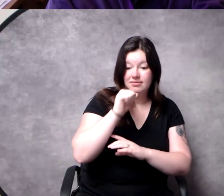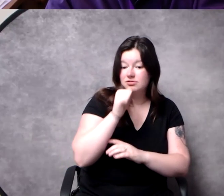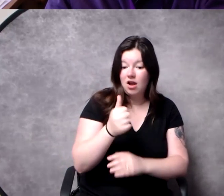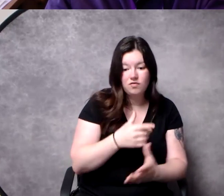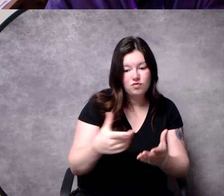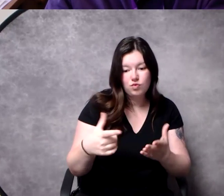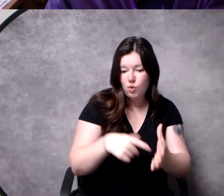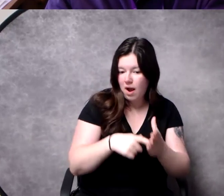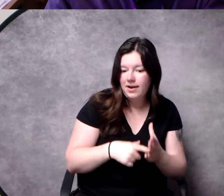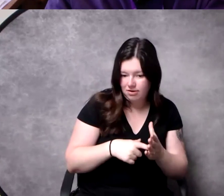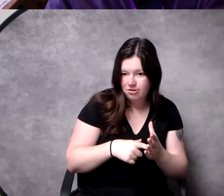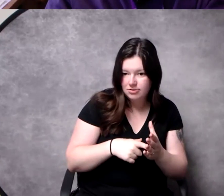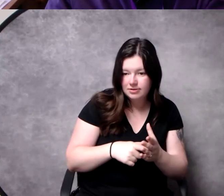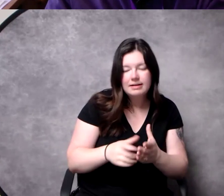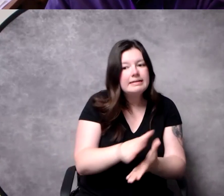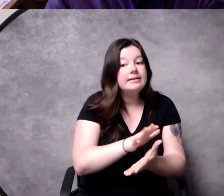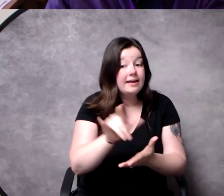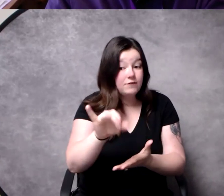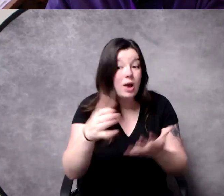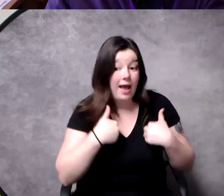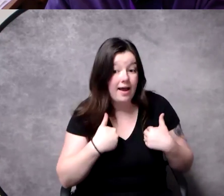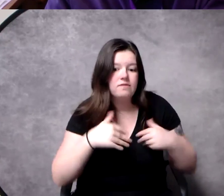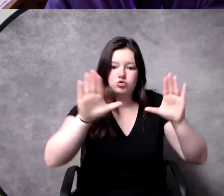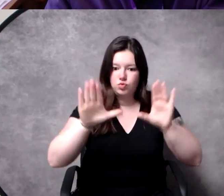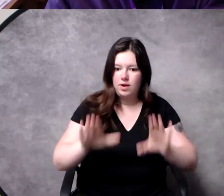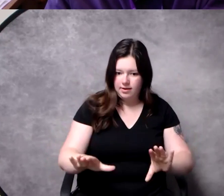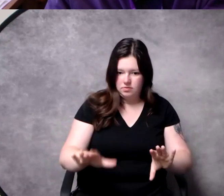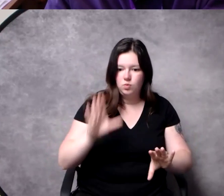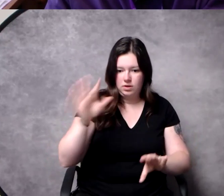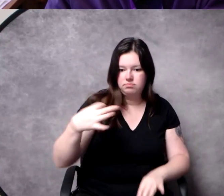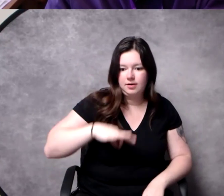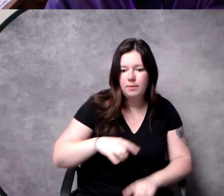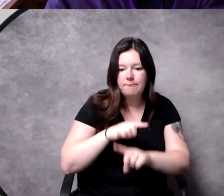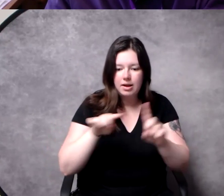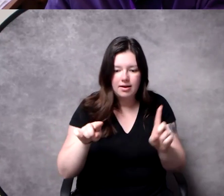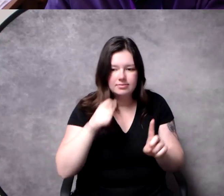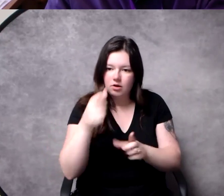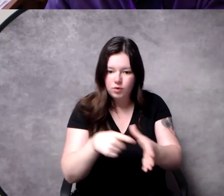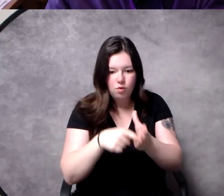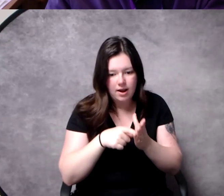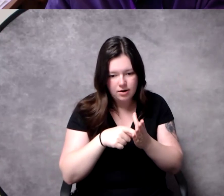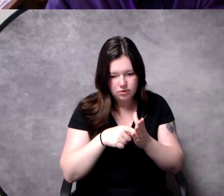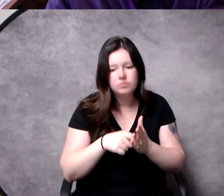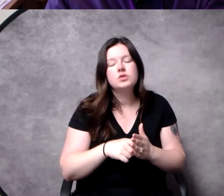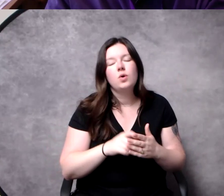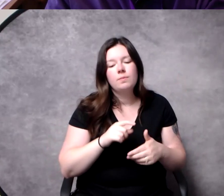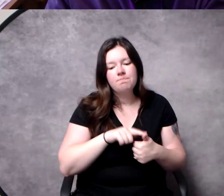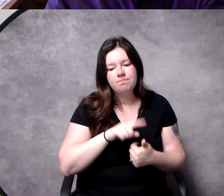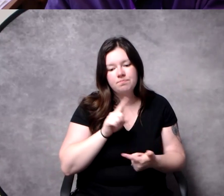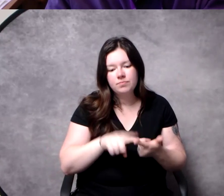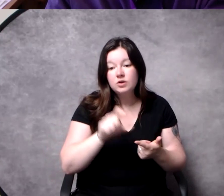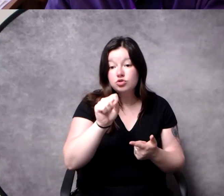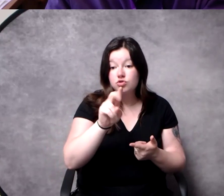So, you know, that's one thing. I think that with a Sure First, that you're going to have a